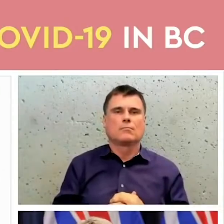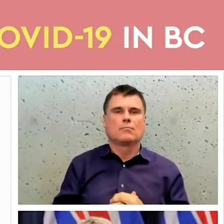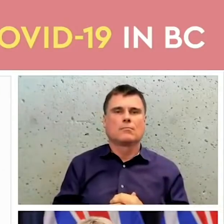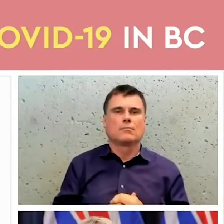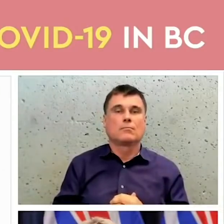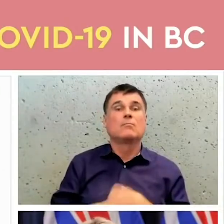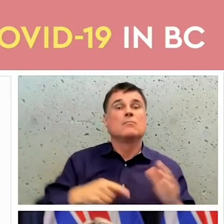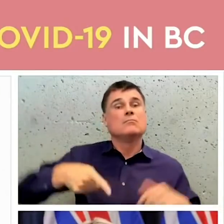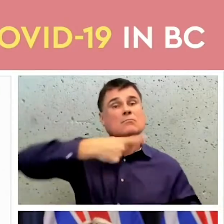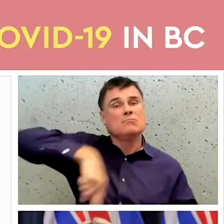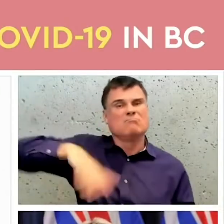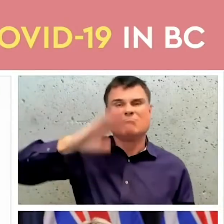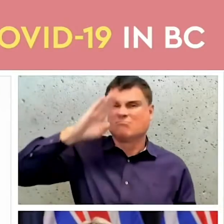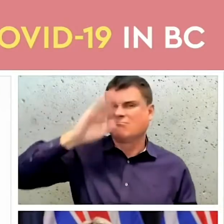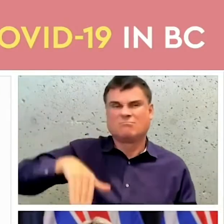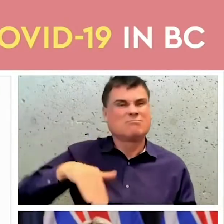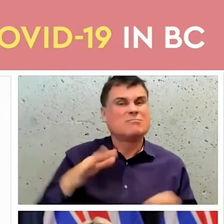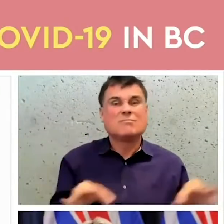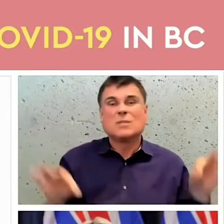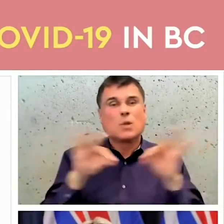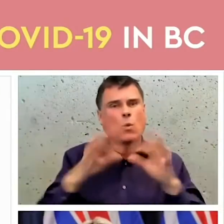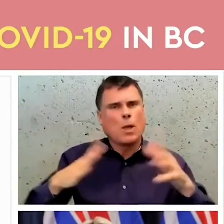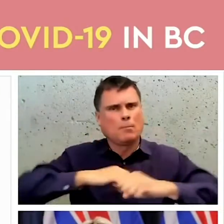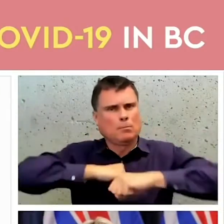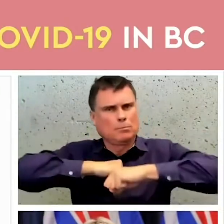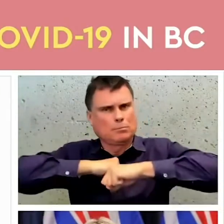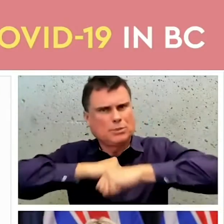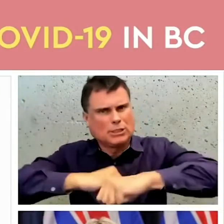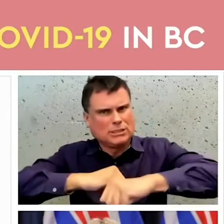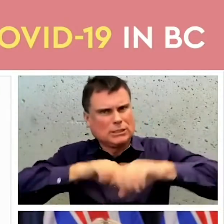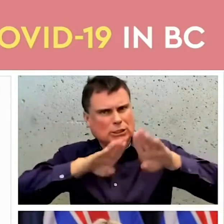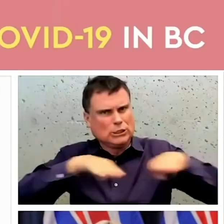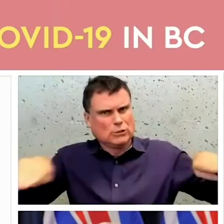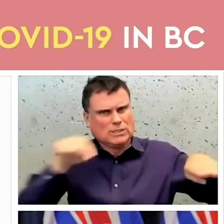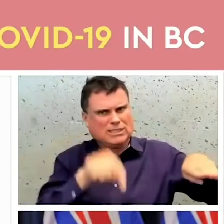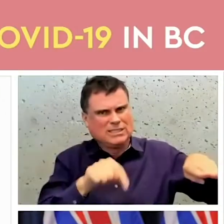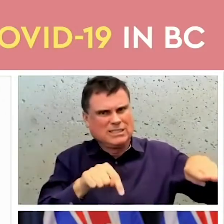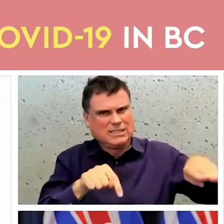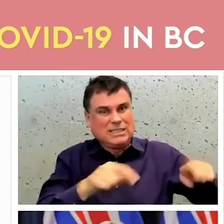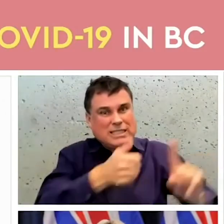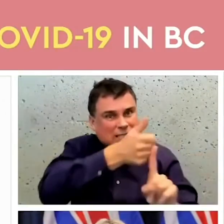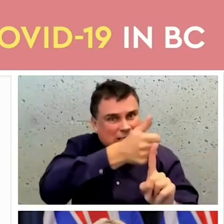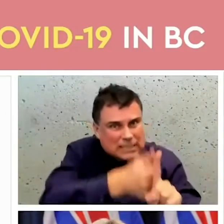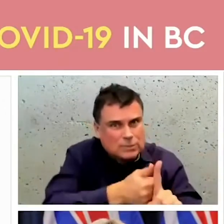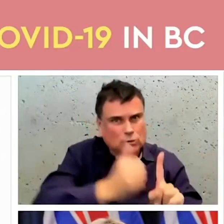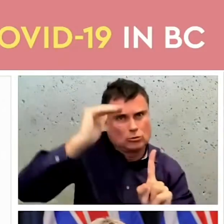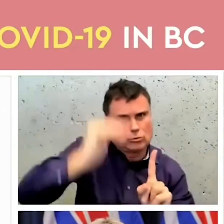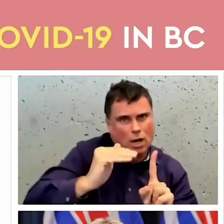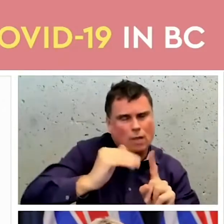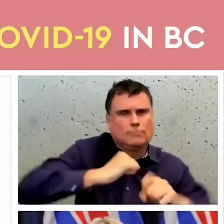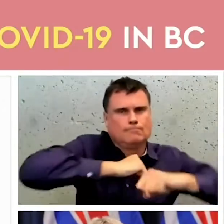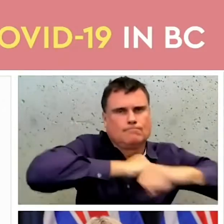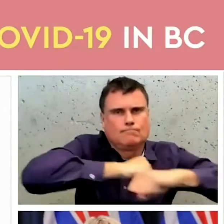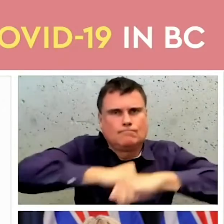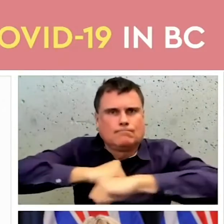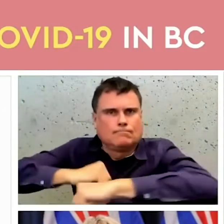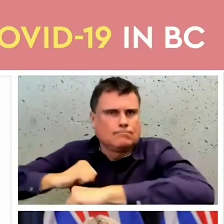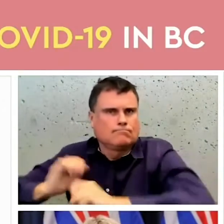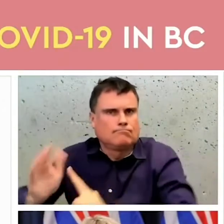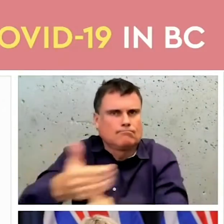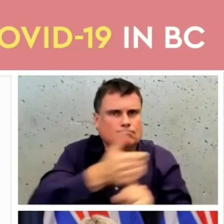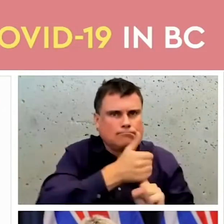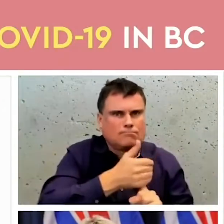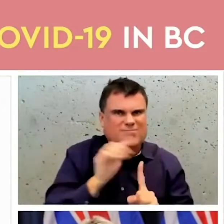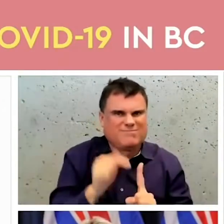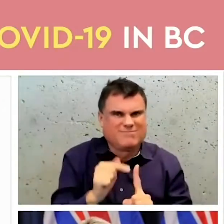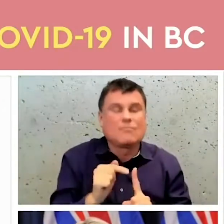individually because we cannot always tell who's going to get the severe disease. But it's also important to allow children and families to